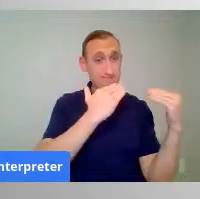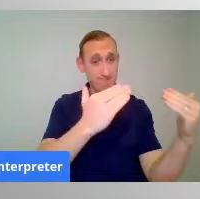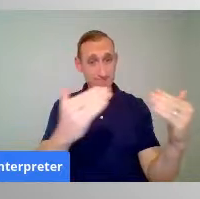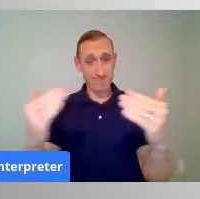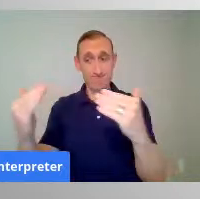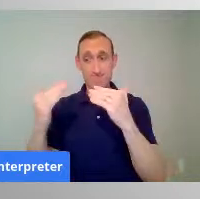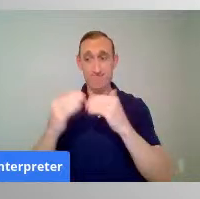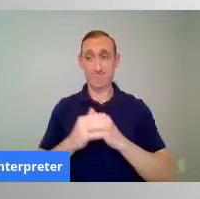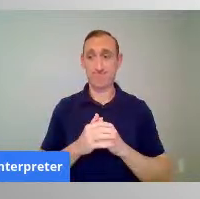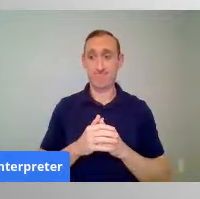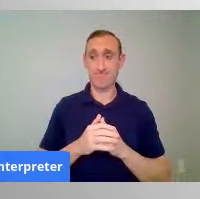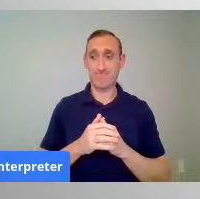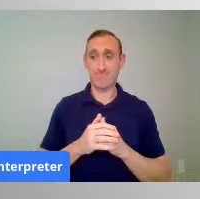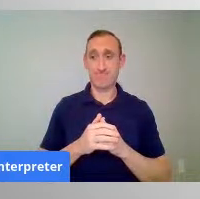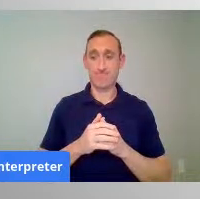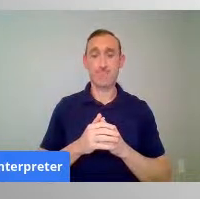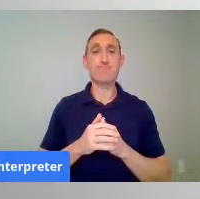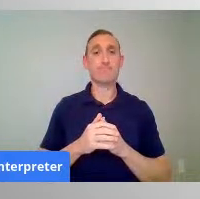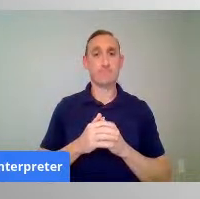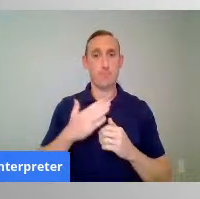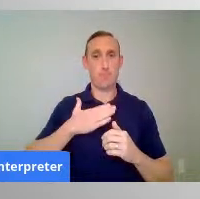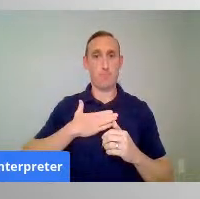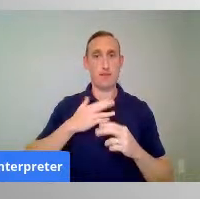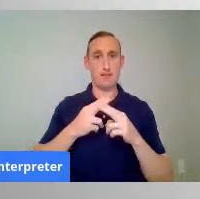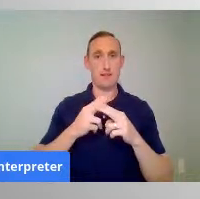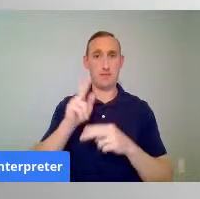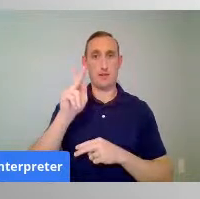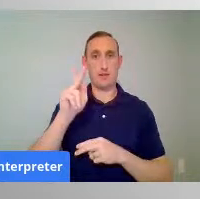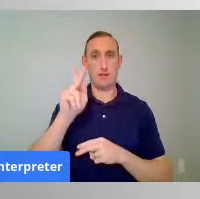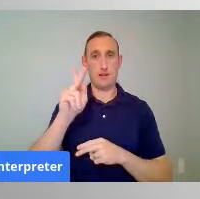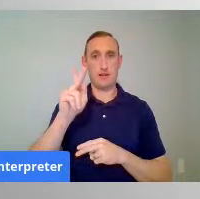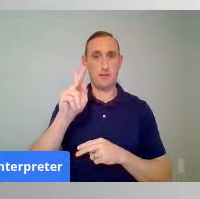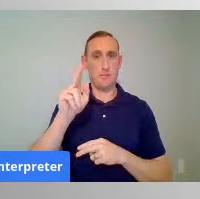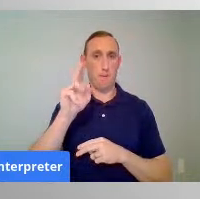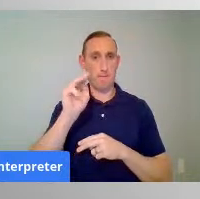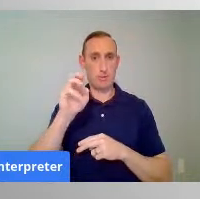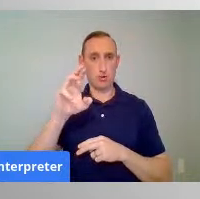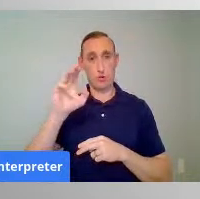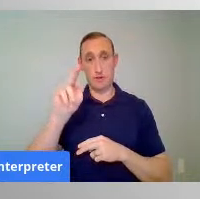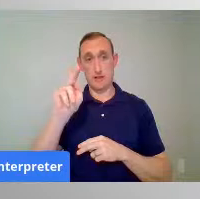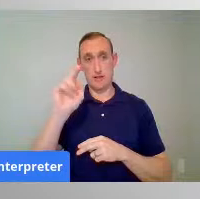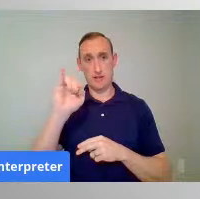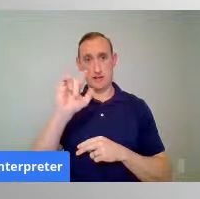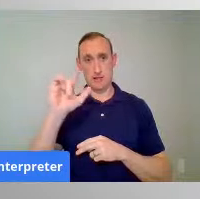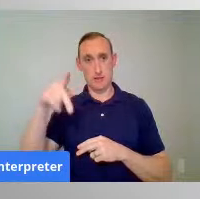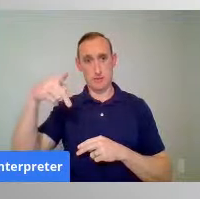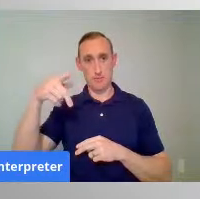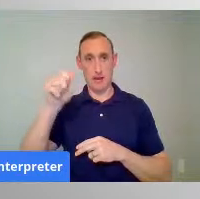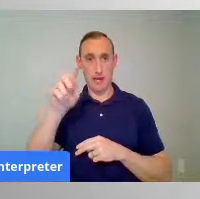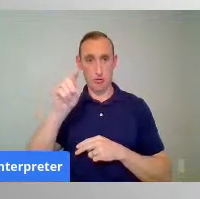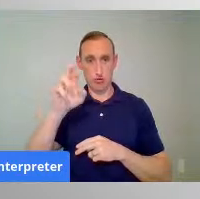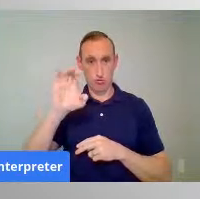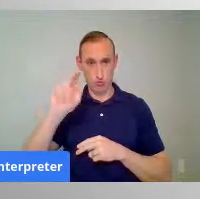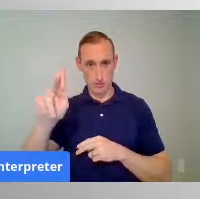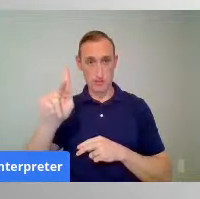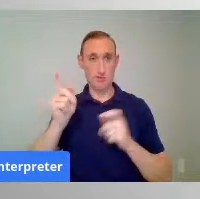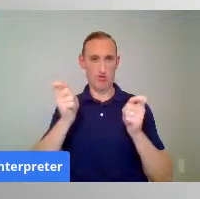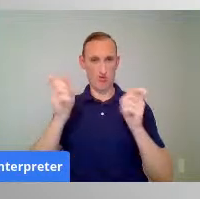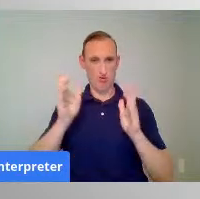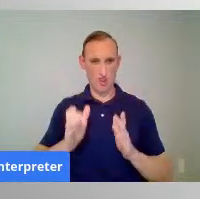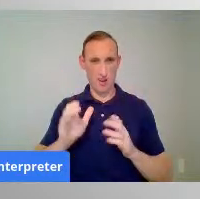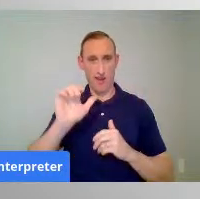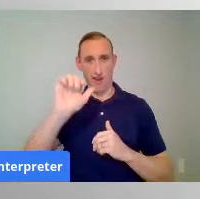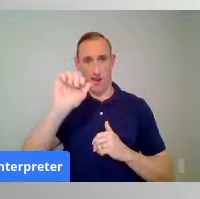Like its screen says, my name is Kent Kilpatrick. I'm pleased to be the director of the Athens-Clarke County Leisure Services Department.